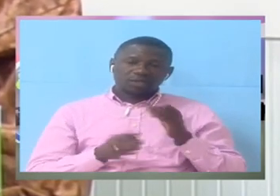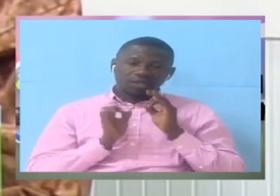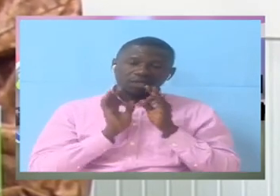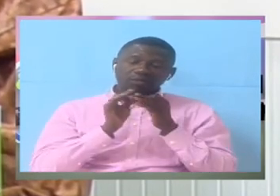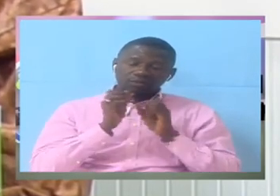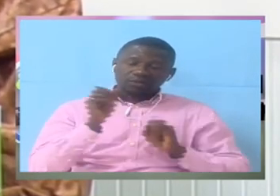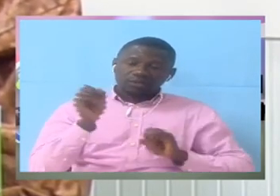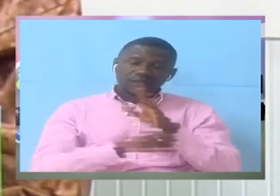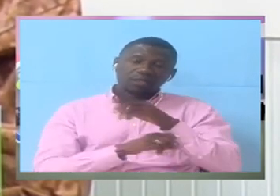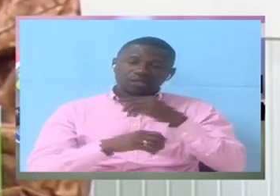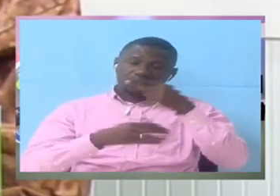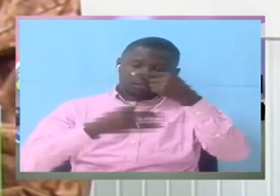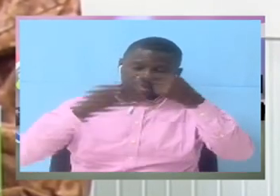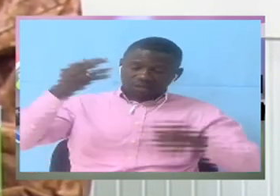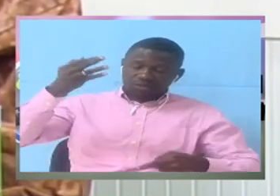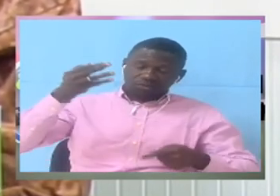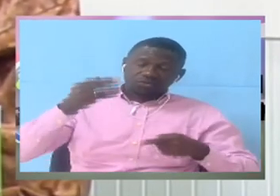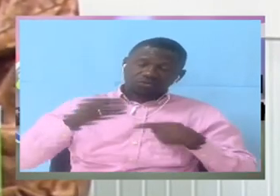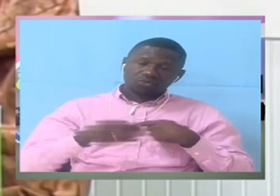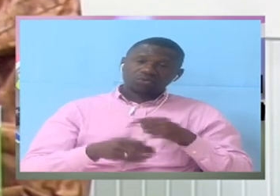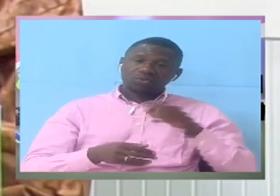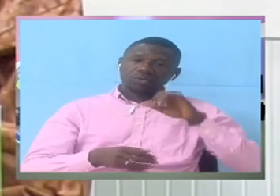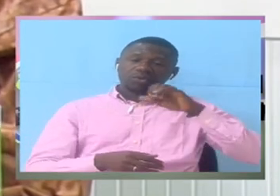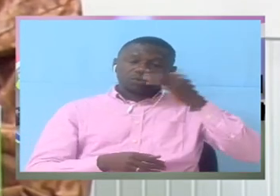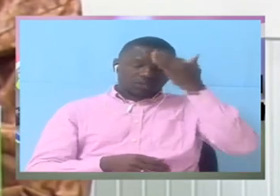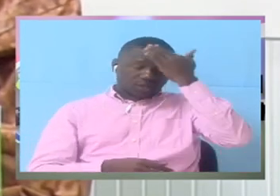that we've all died. And